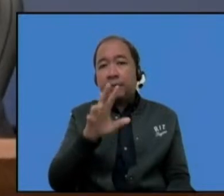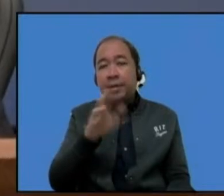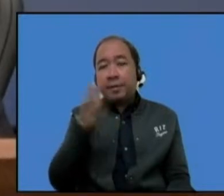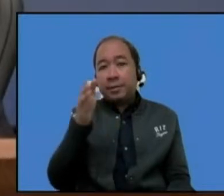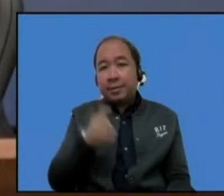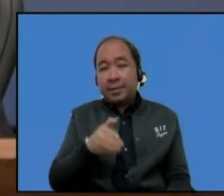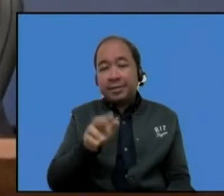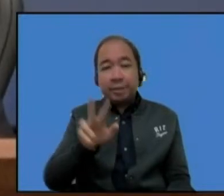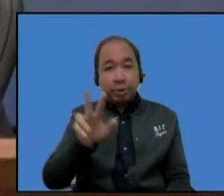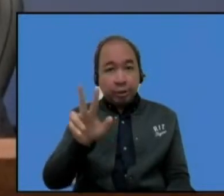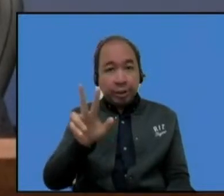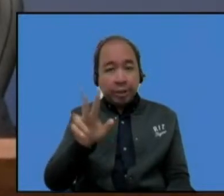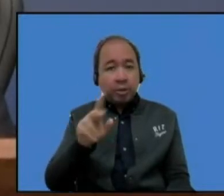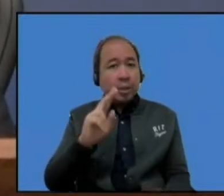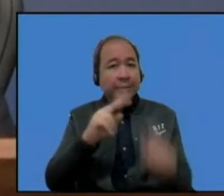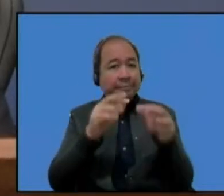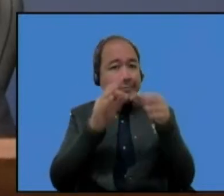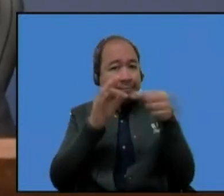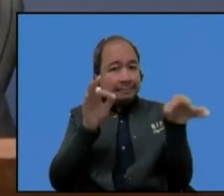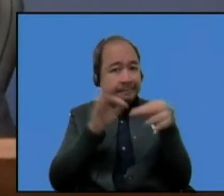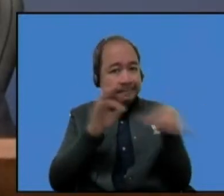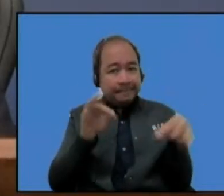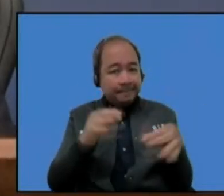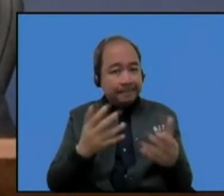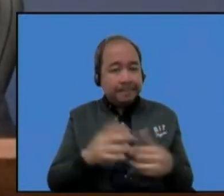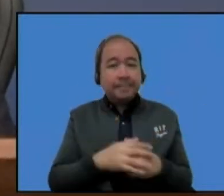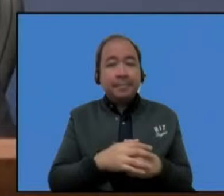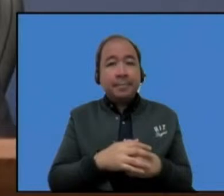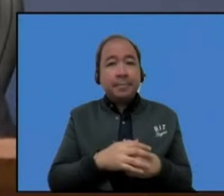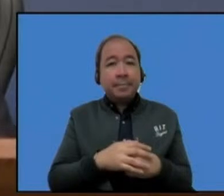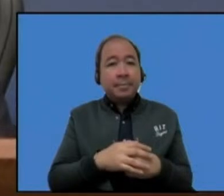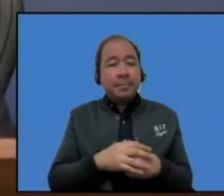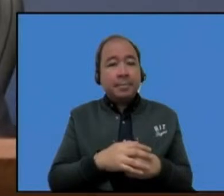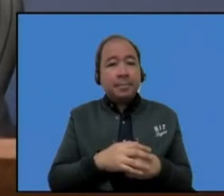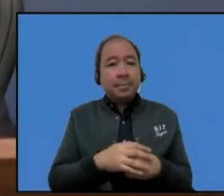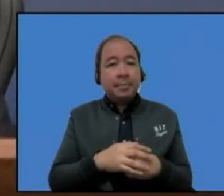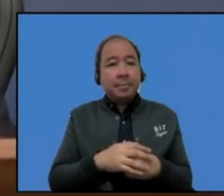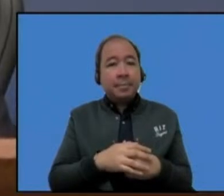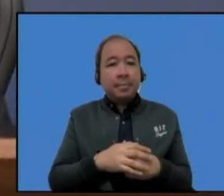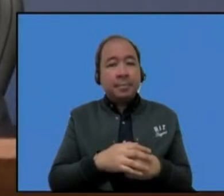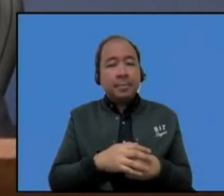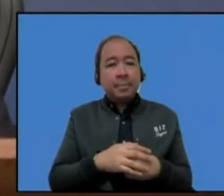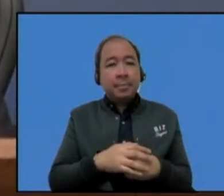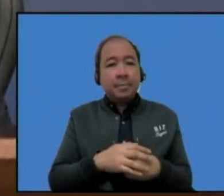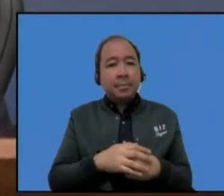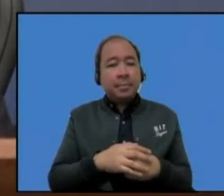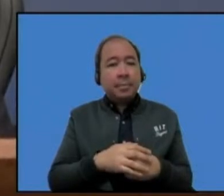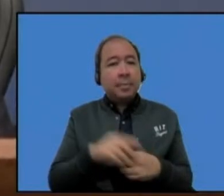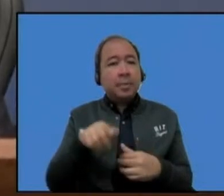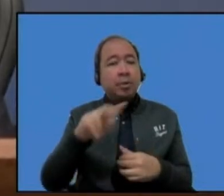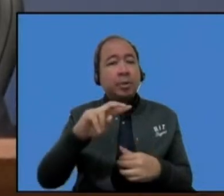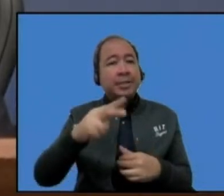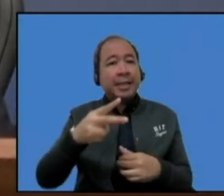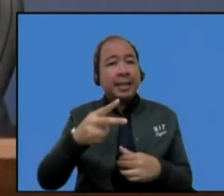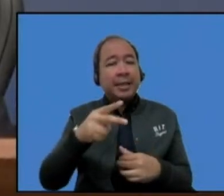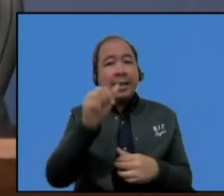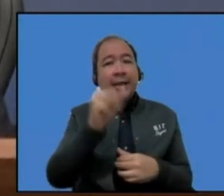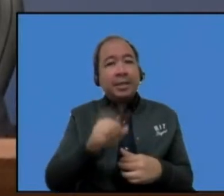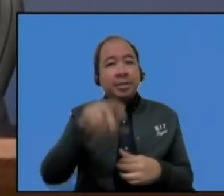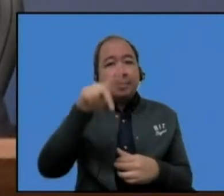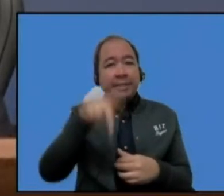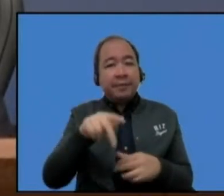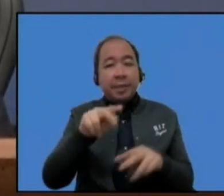2025/3, which read as follows. The participant in the second Asia Pacific Regional Review